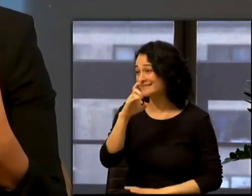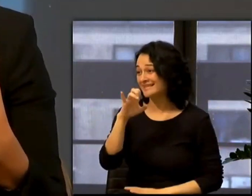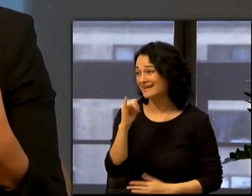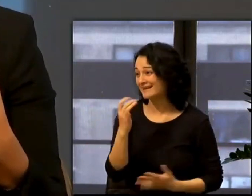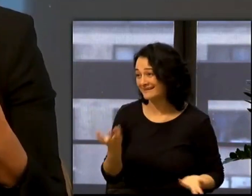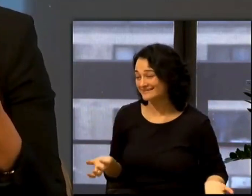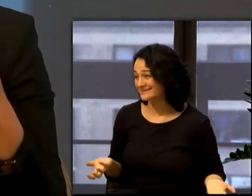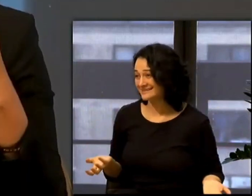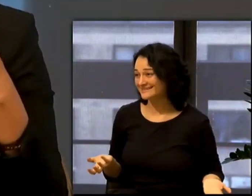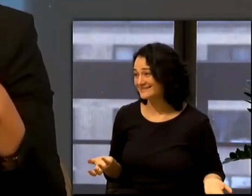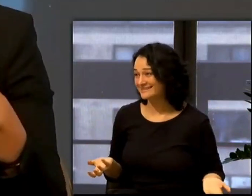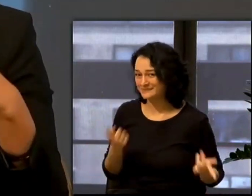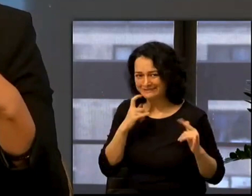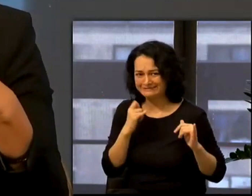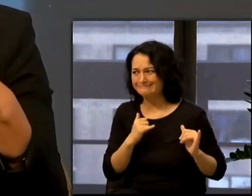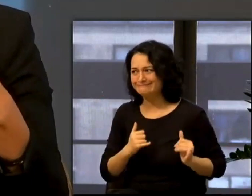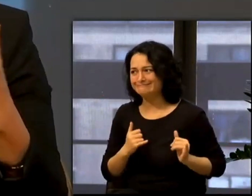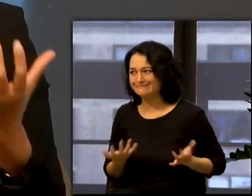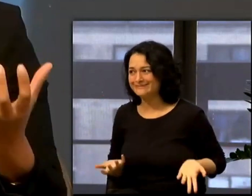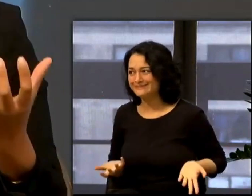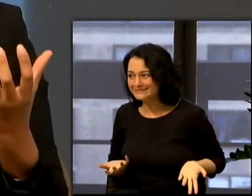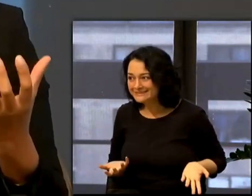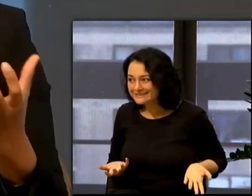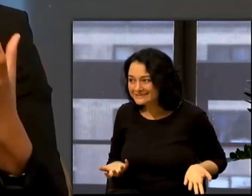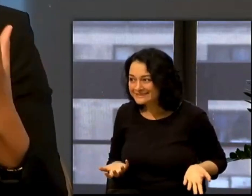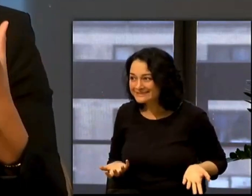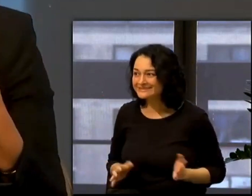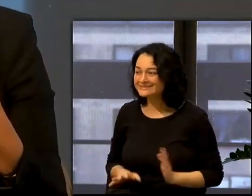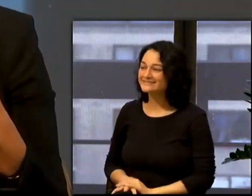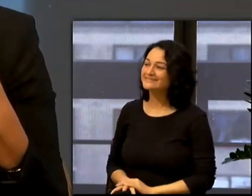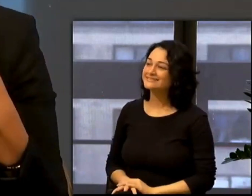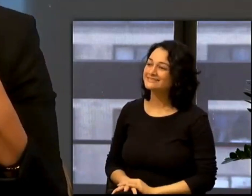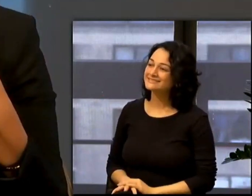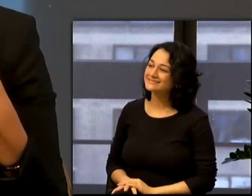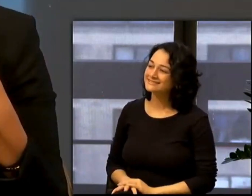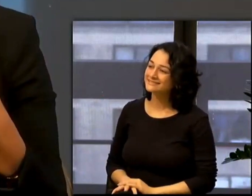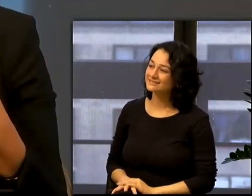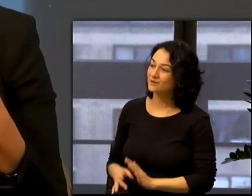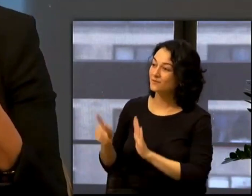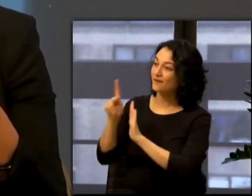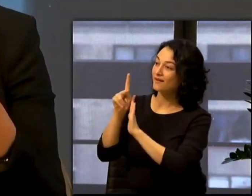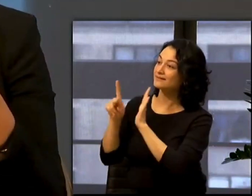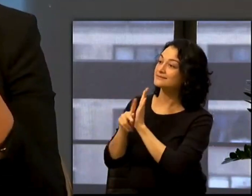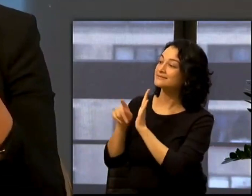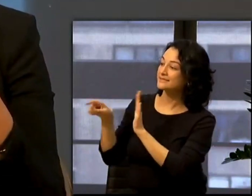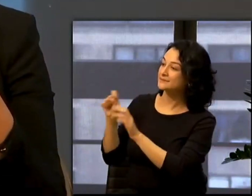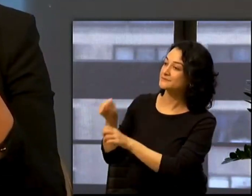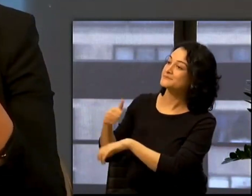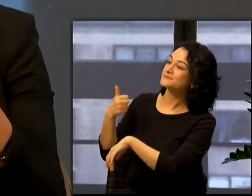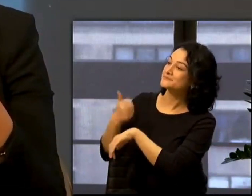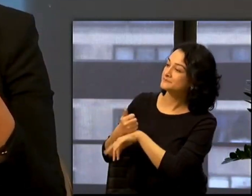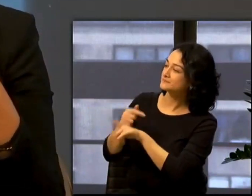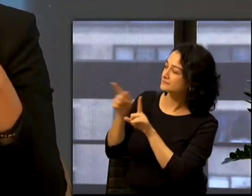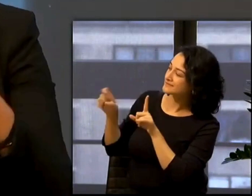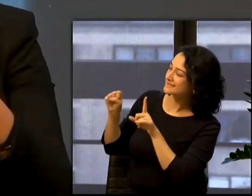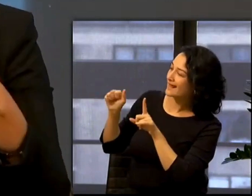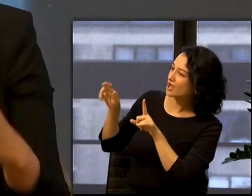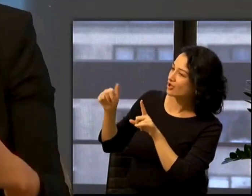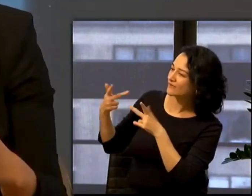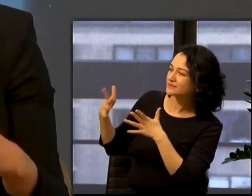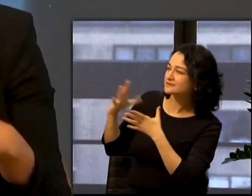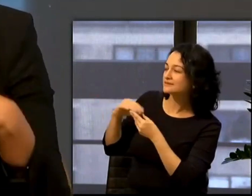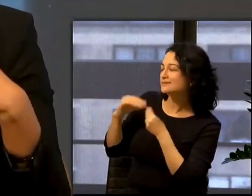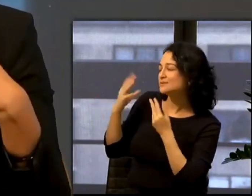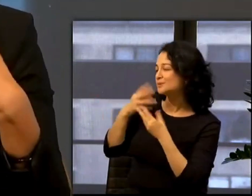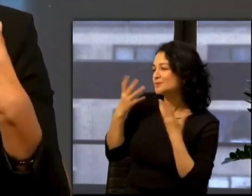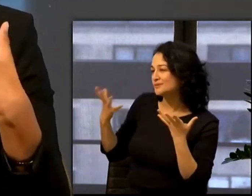piece, again, like I think that Sarah touched on this beautifully, but we don't, right? So most people